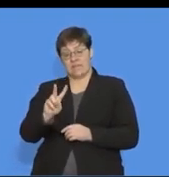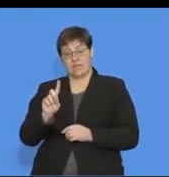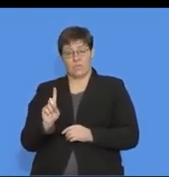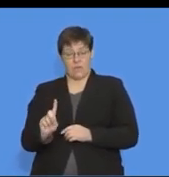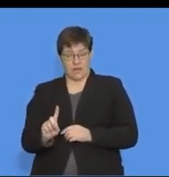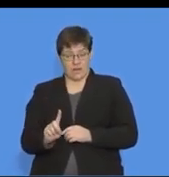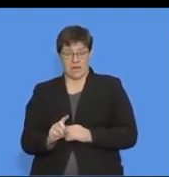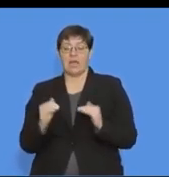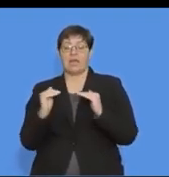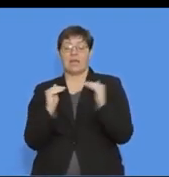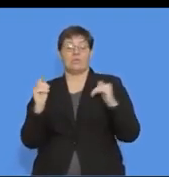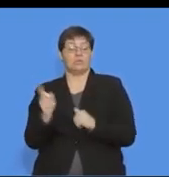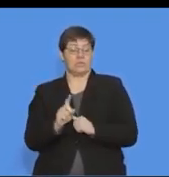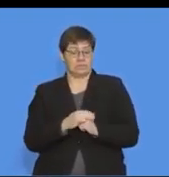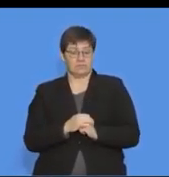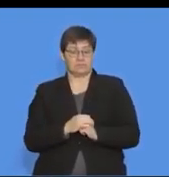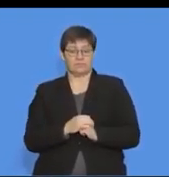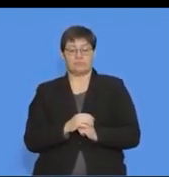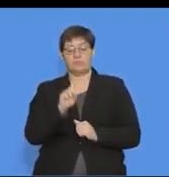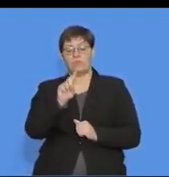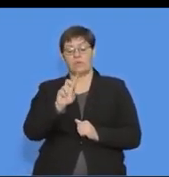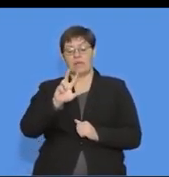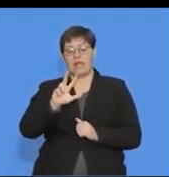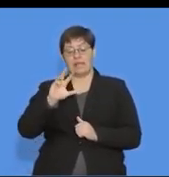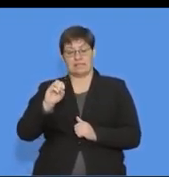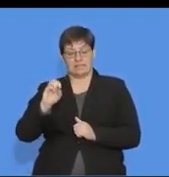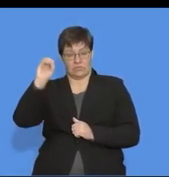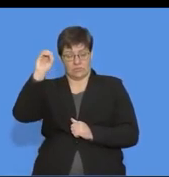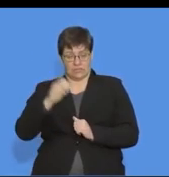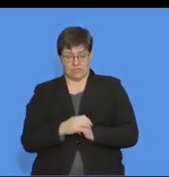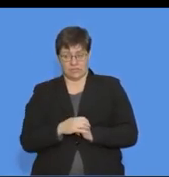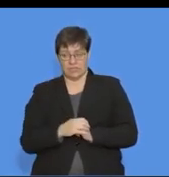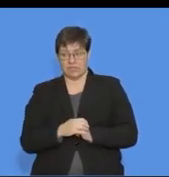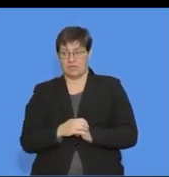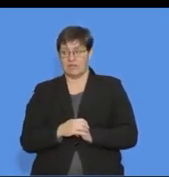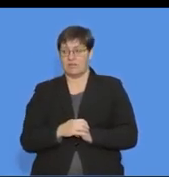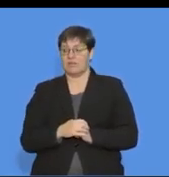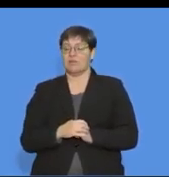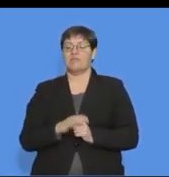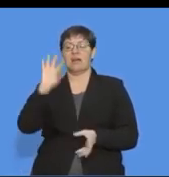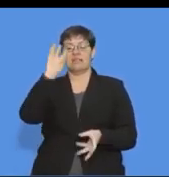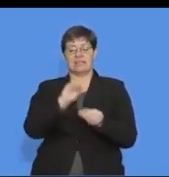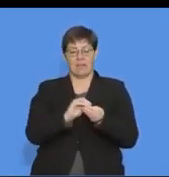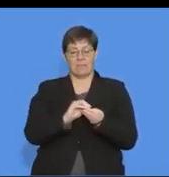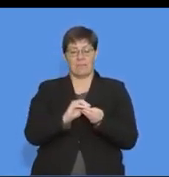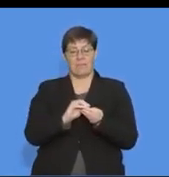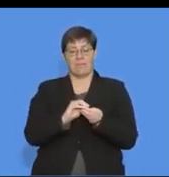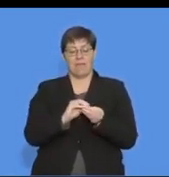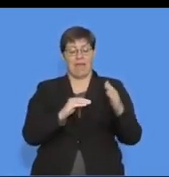V1 must be equals to 180 degrees. And this will be sum of angles in a